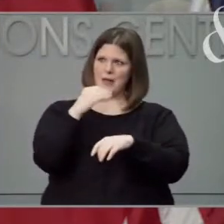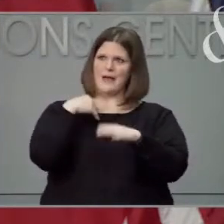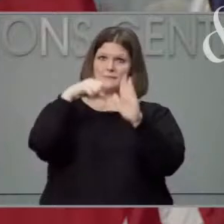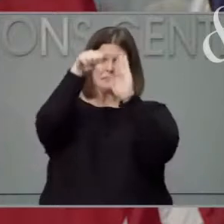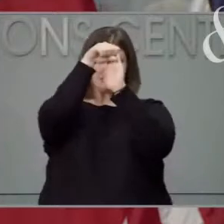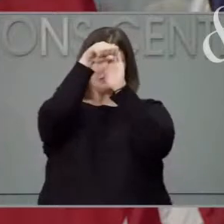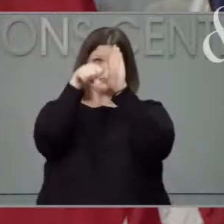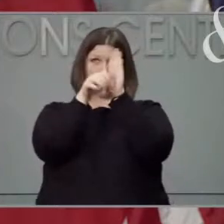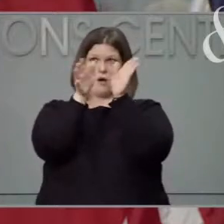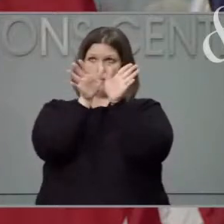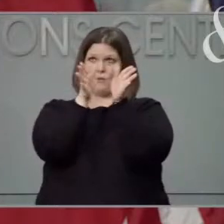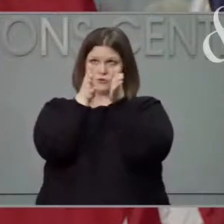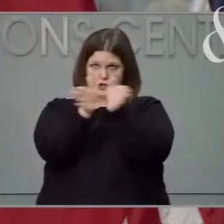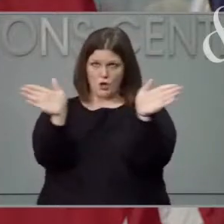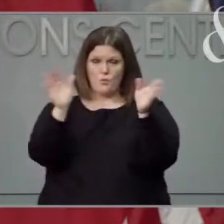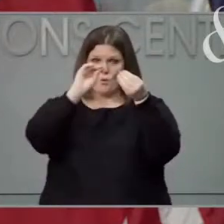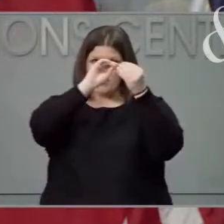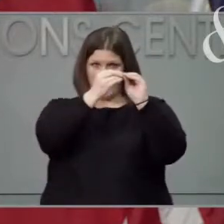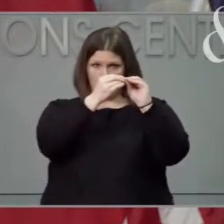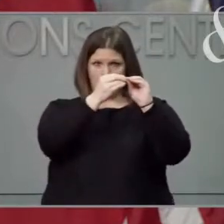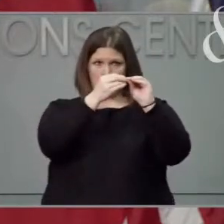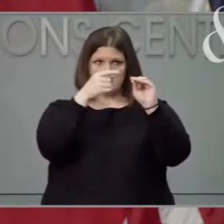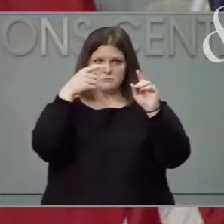but a breakdown by county.